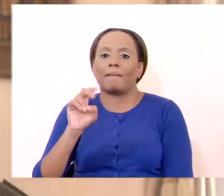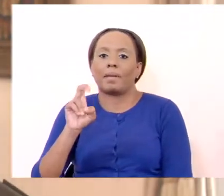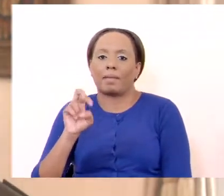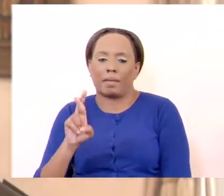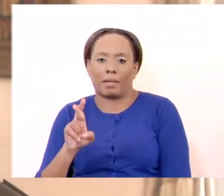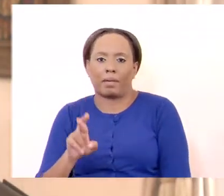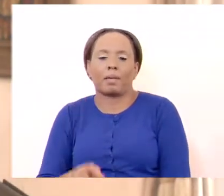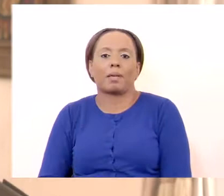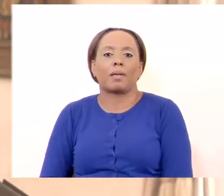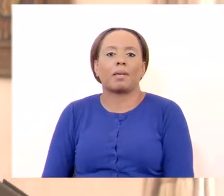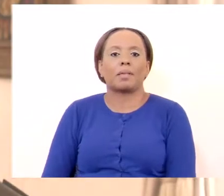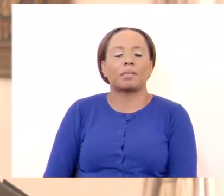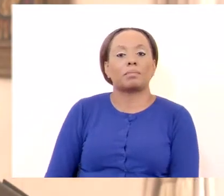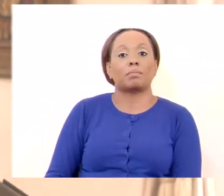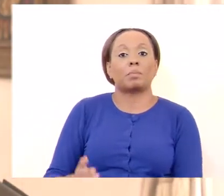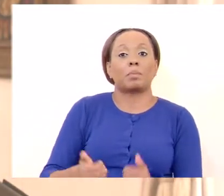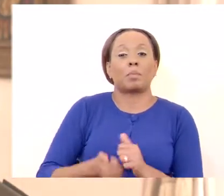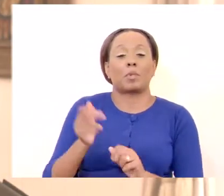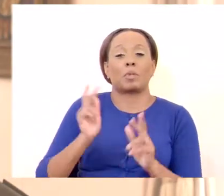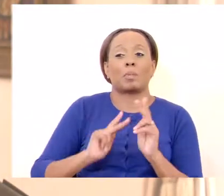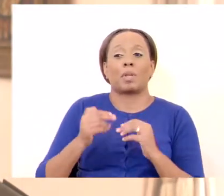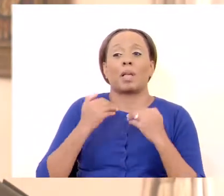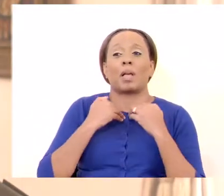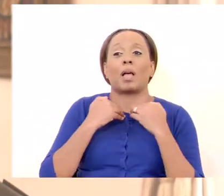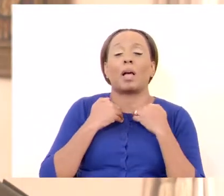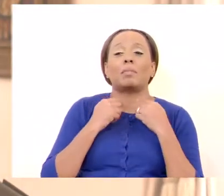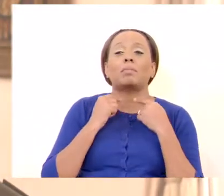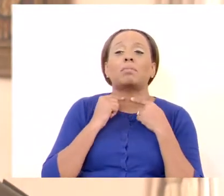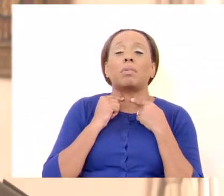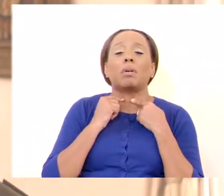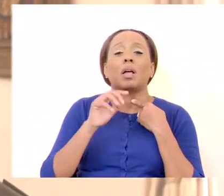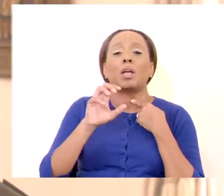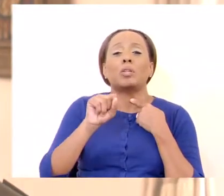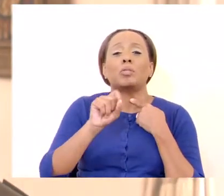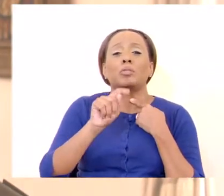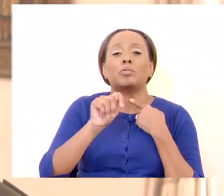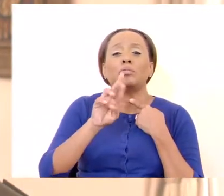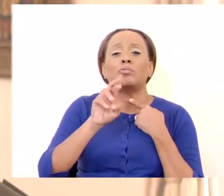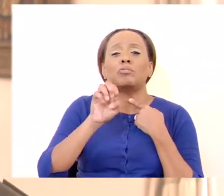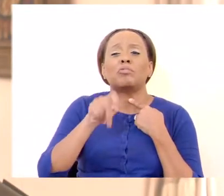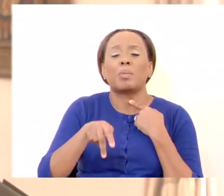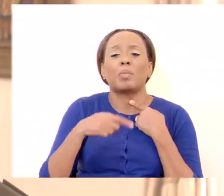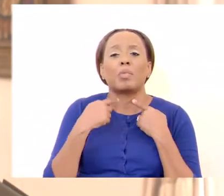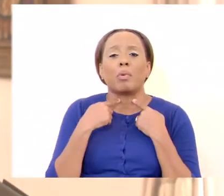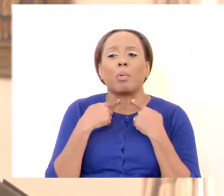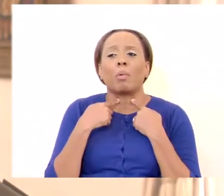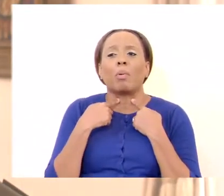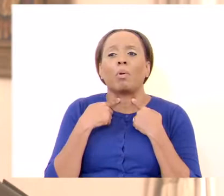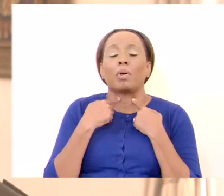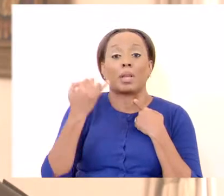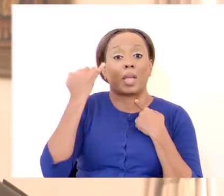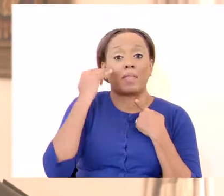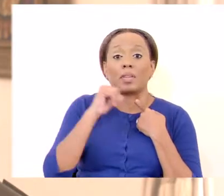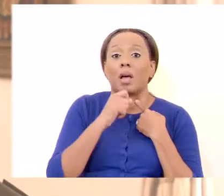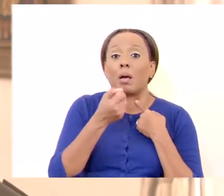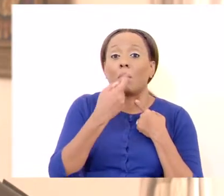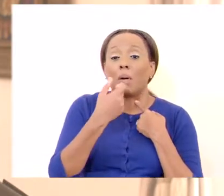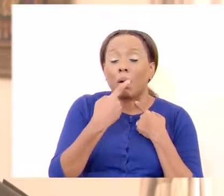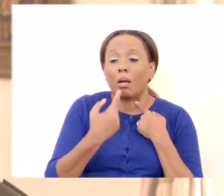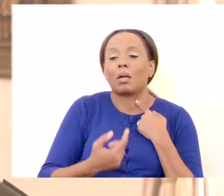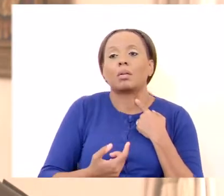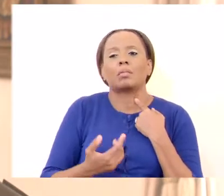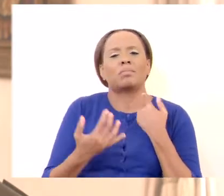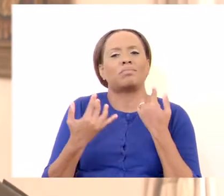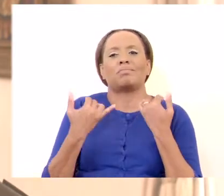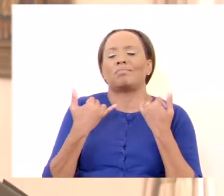infection. Most of us have had strep throat infections, and even without treatment with antibiotics, we get over it